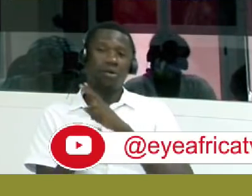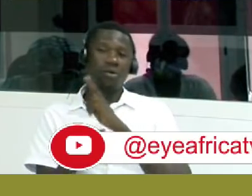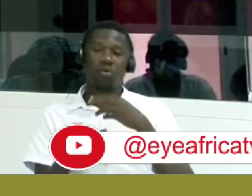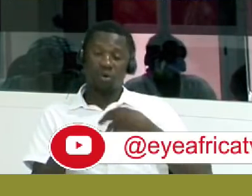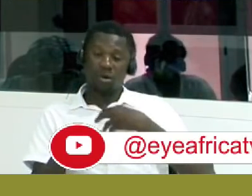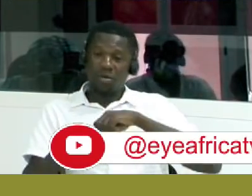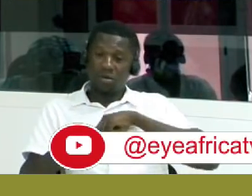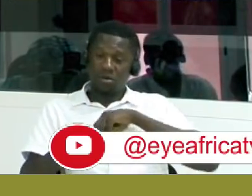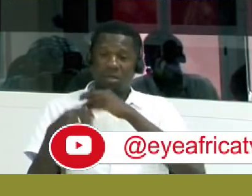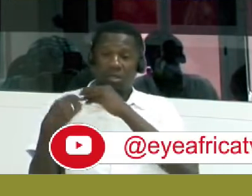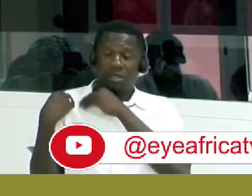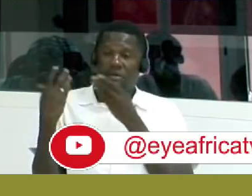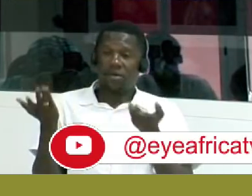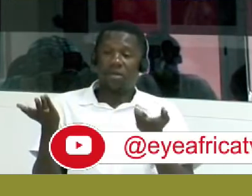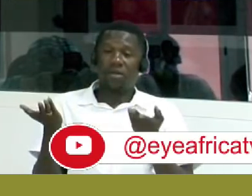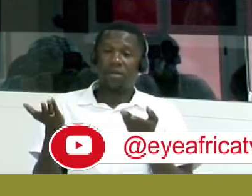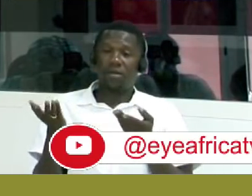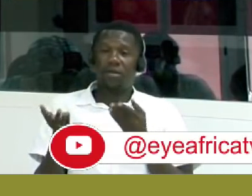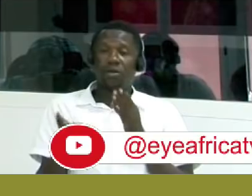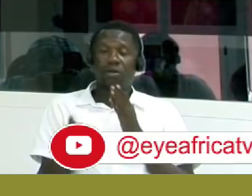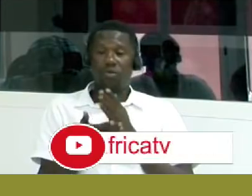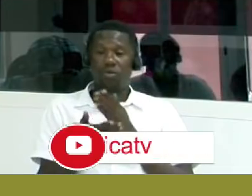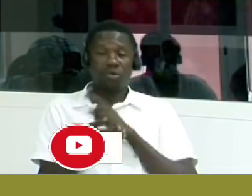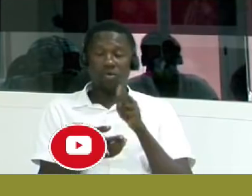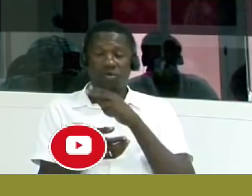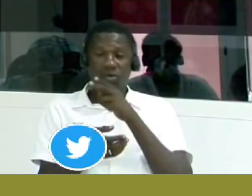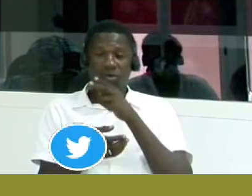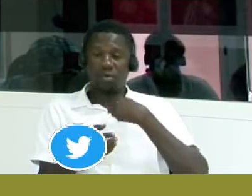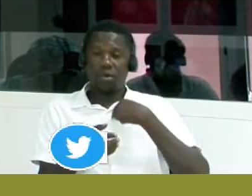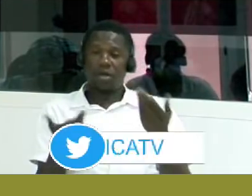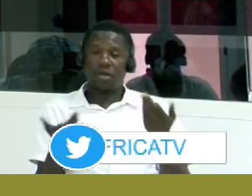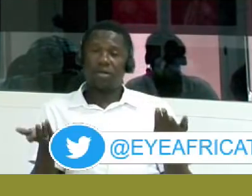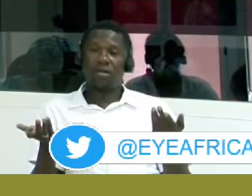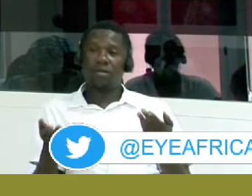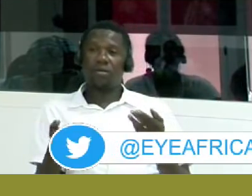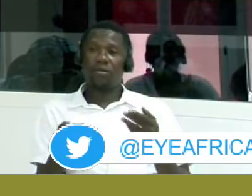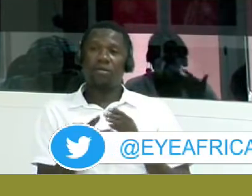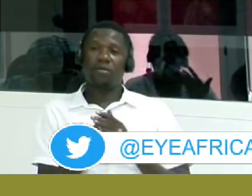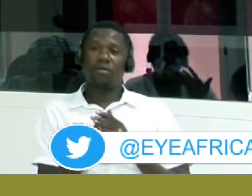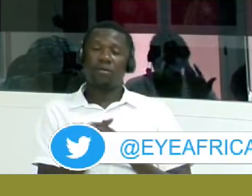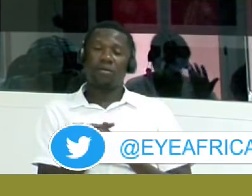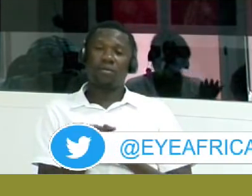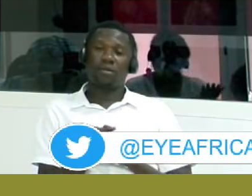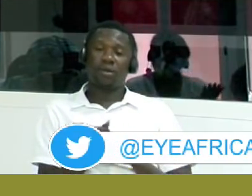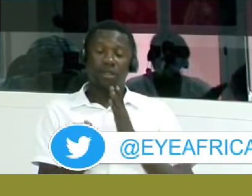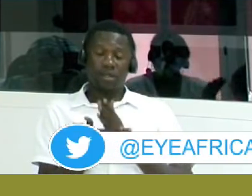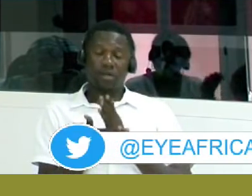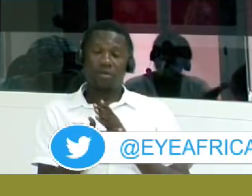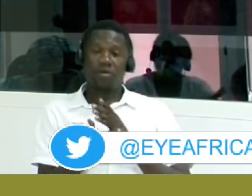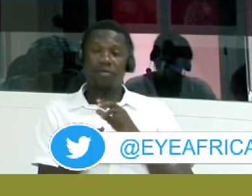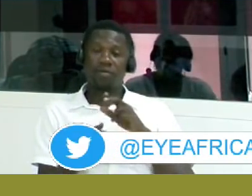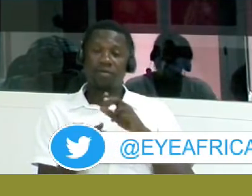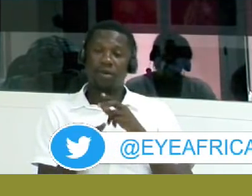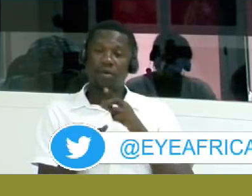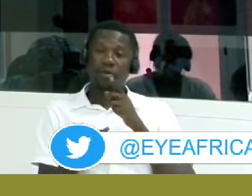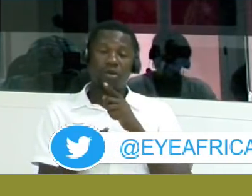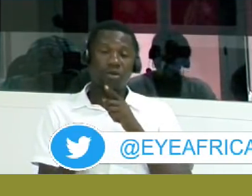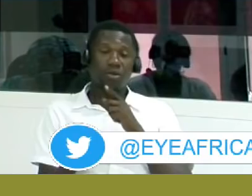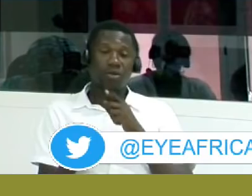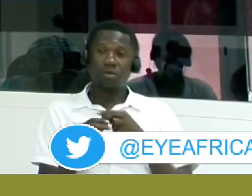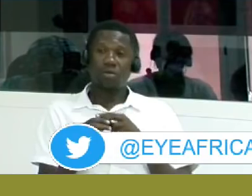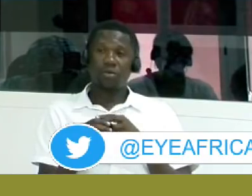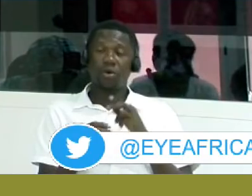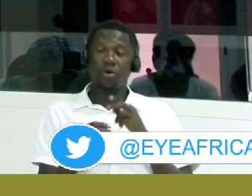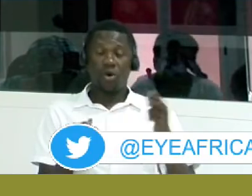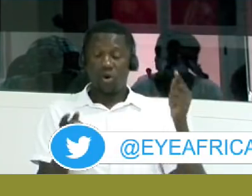an operation that went bad through no fault of mine. Yes, but that may very well be the case. But then up